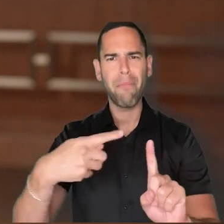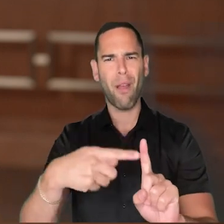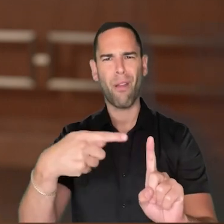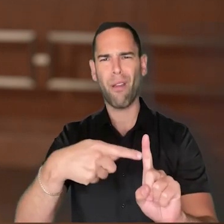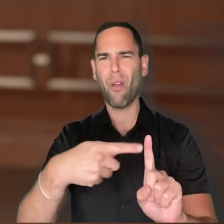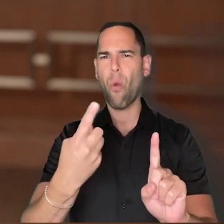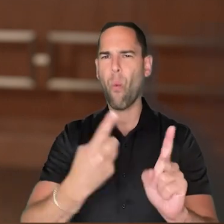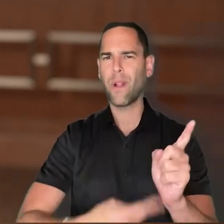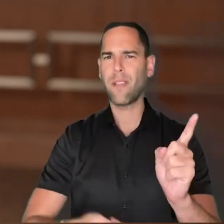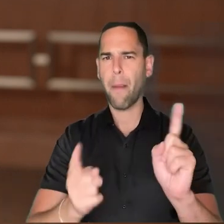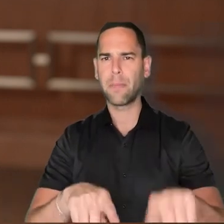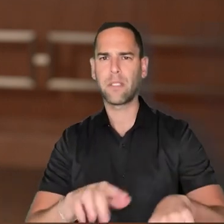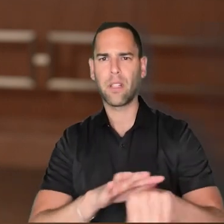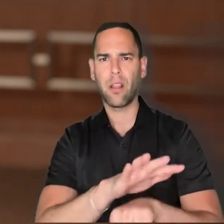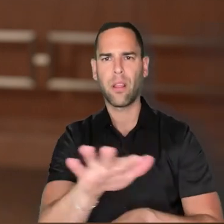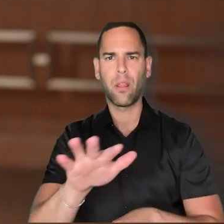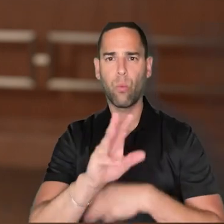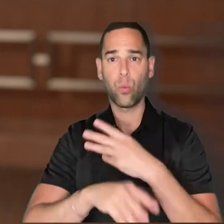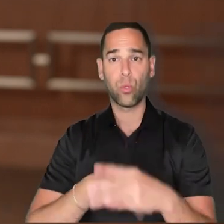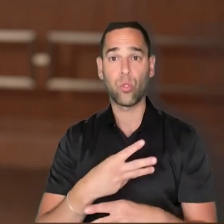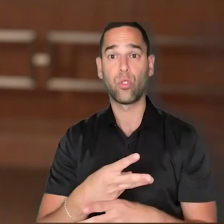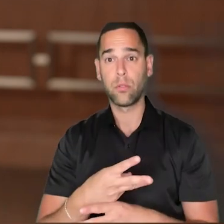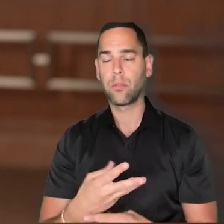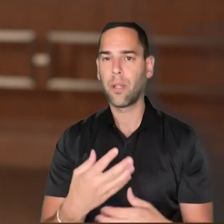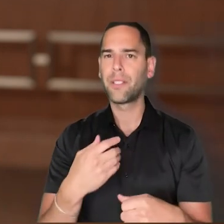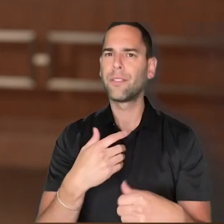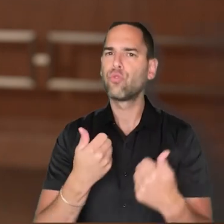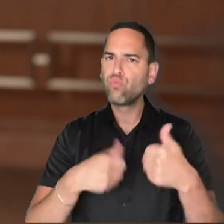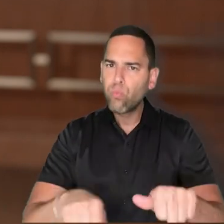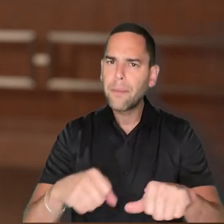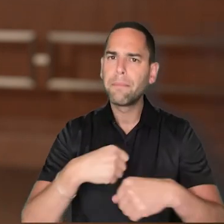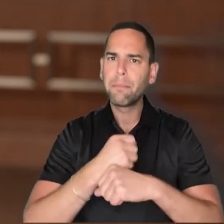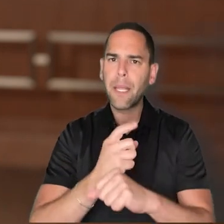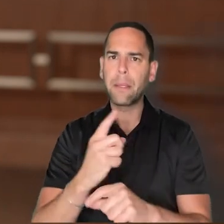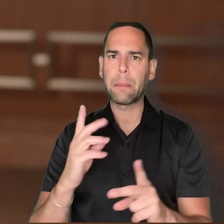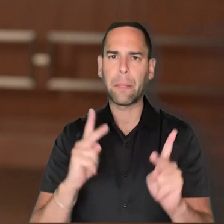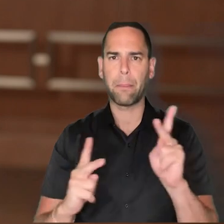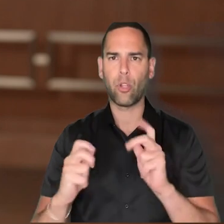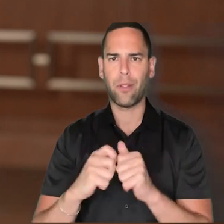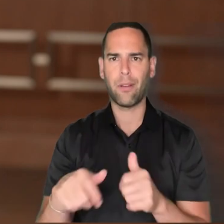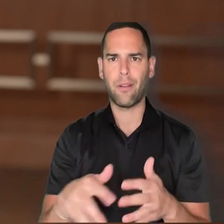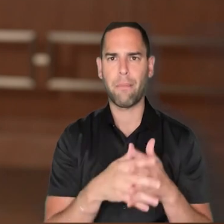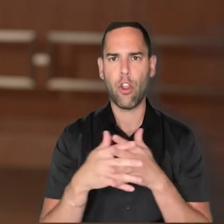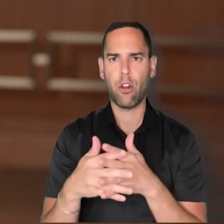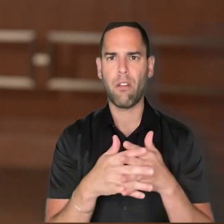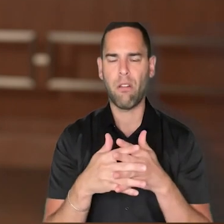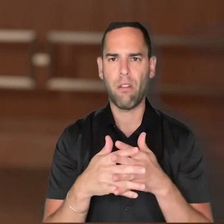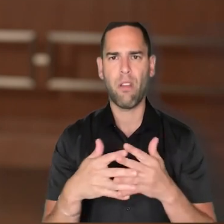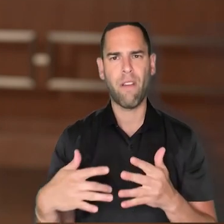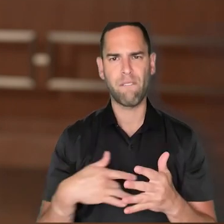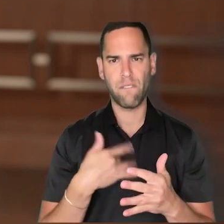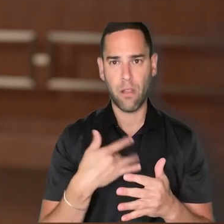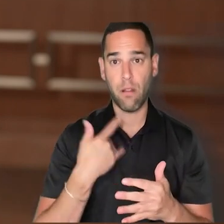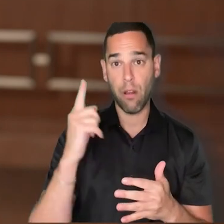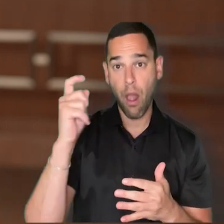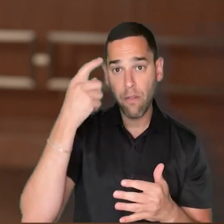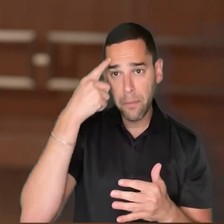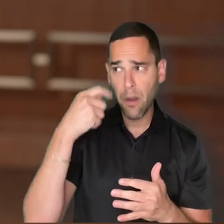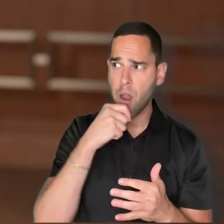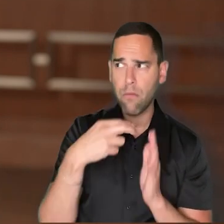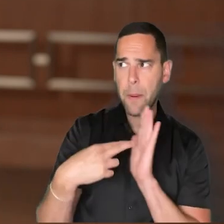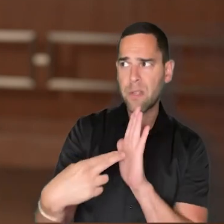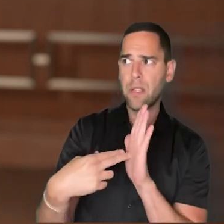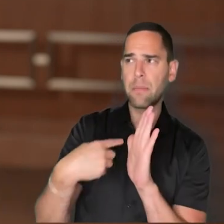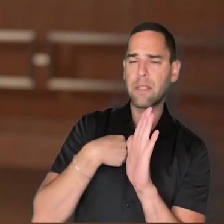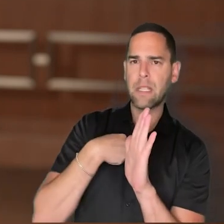loudly about what is happening in trying to make people in our country feel